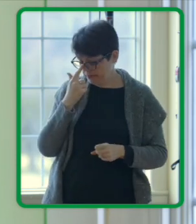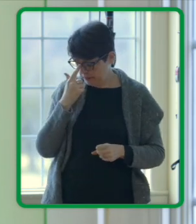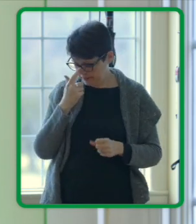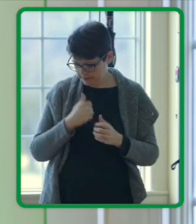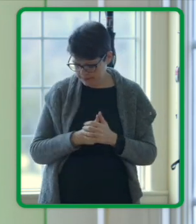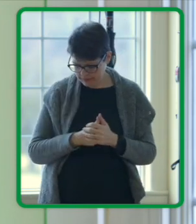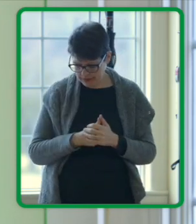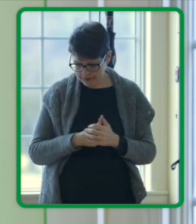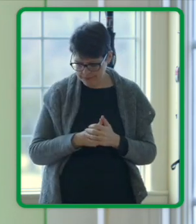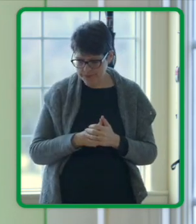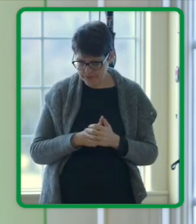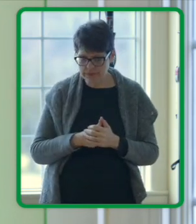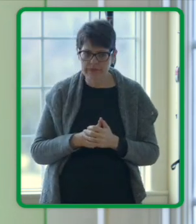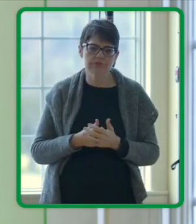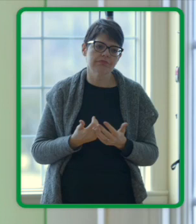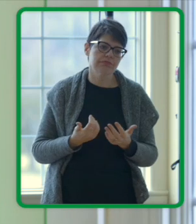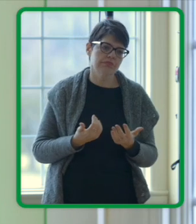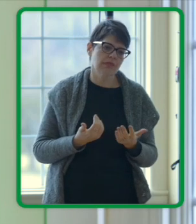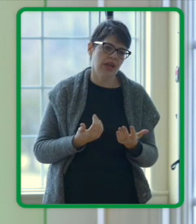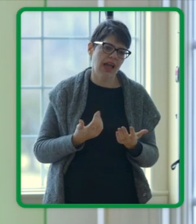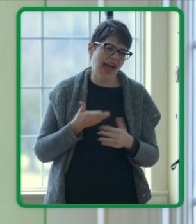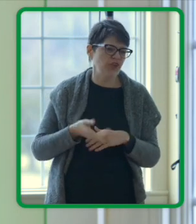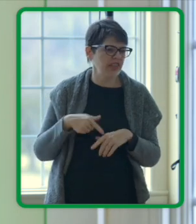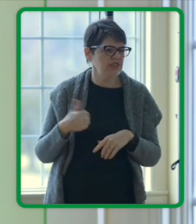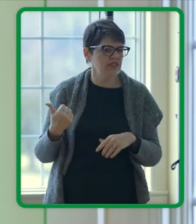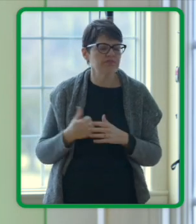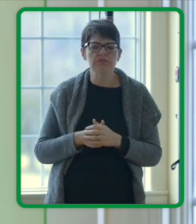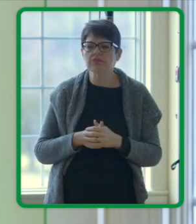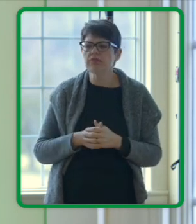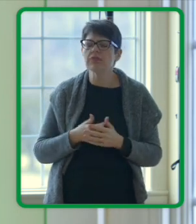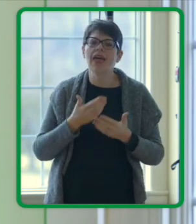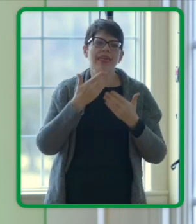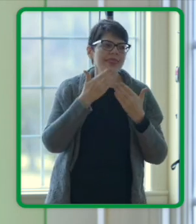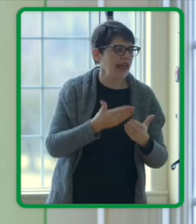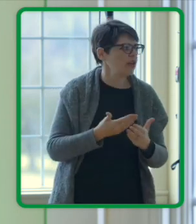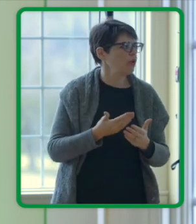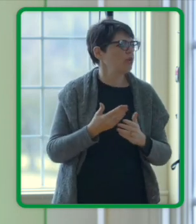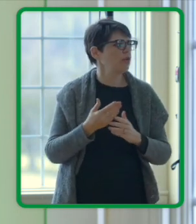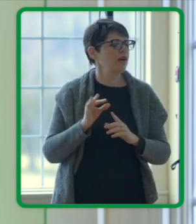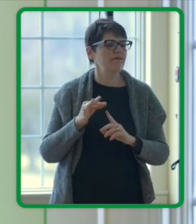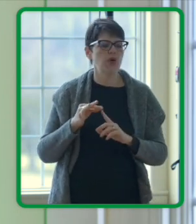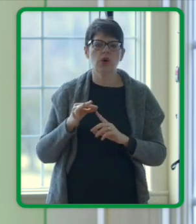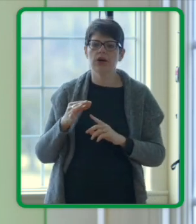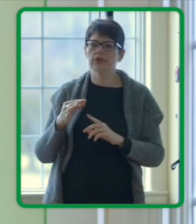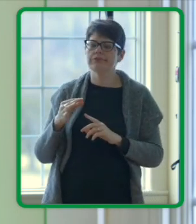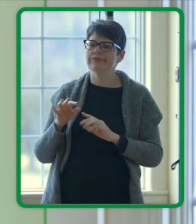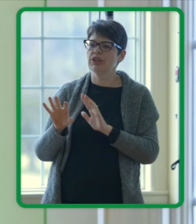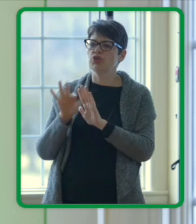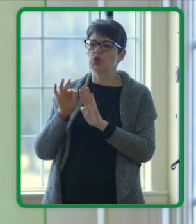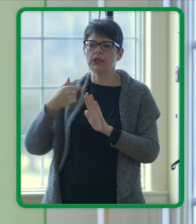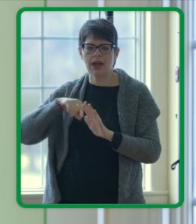First, I wanted to thank everybody here for choosing us to represent you in the navigating